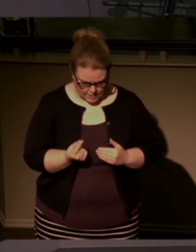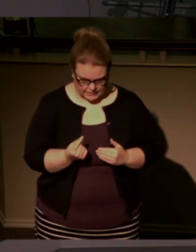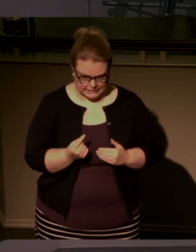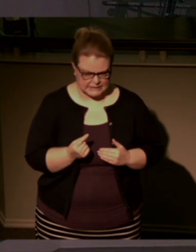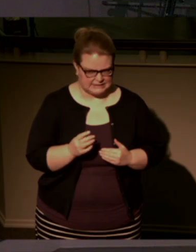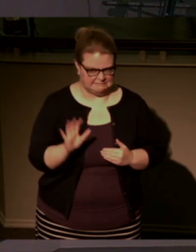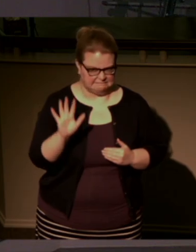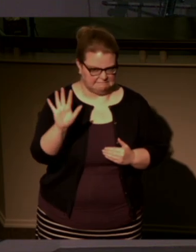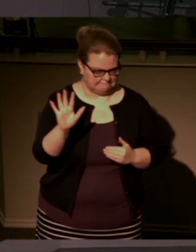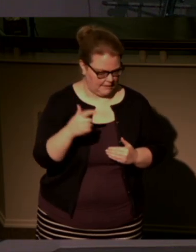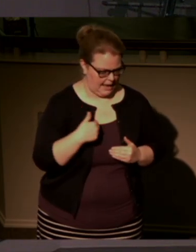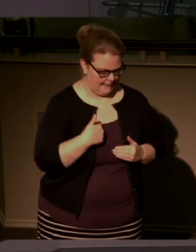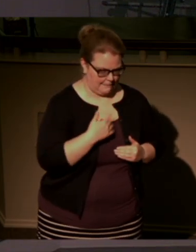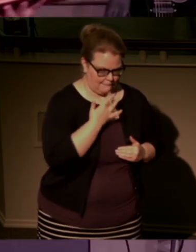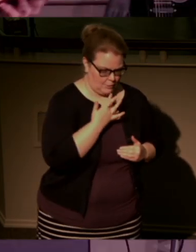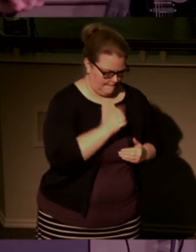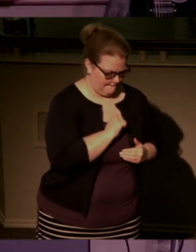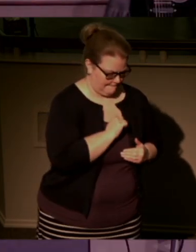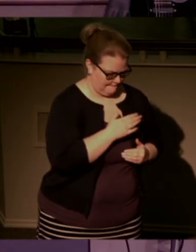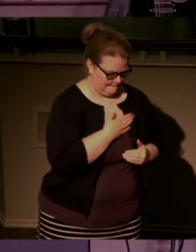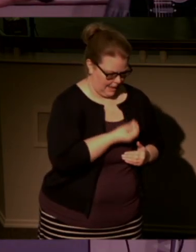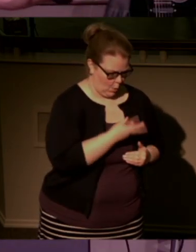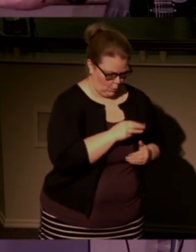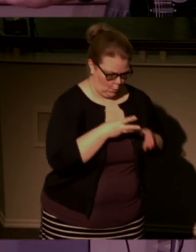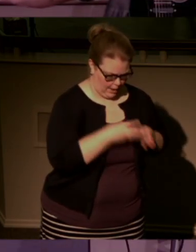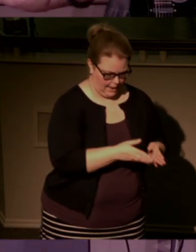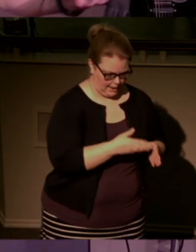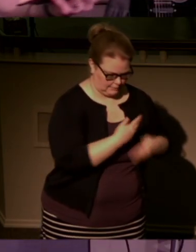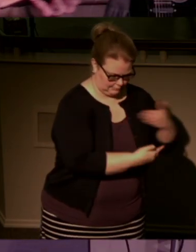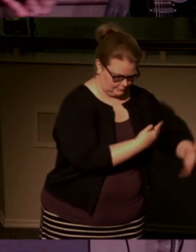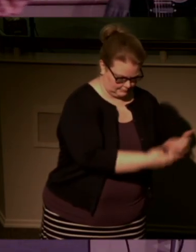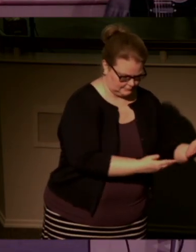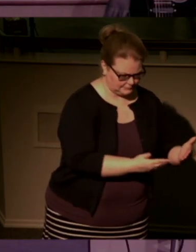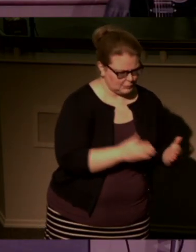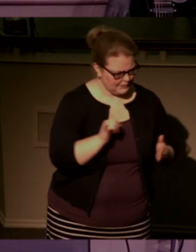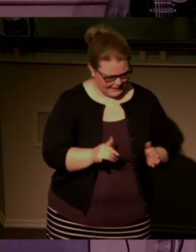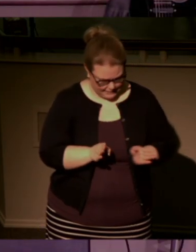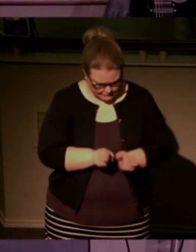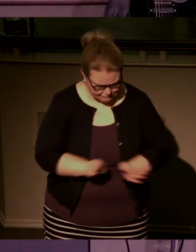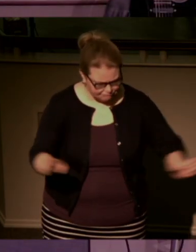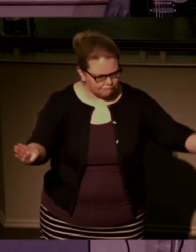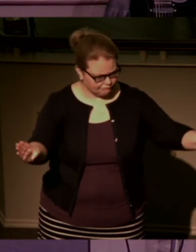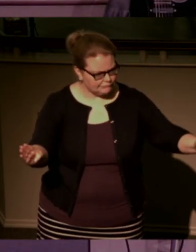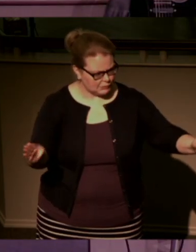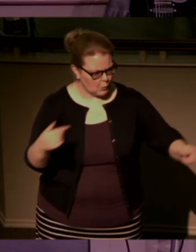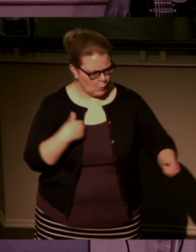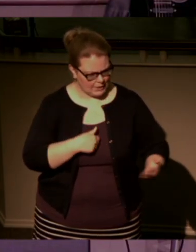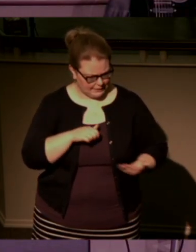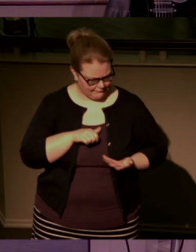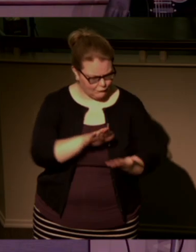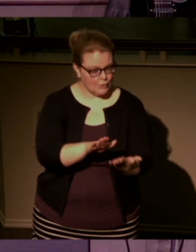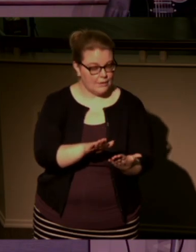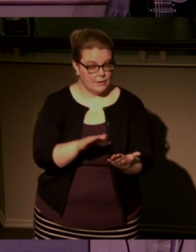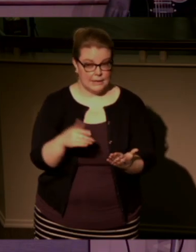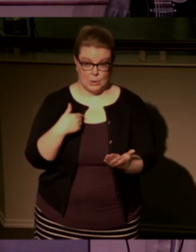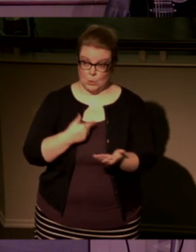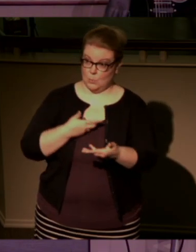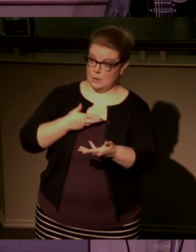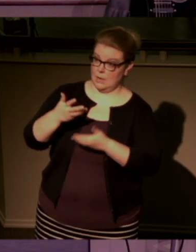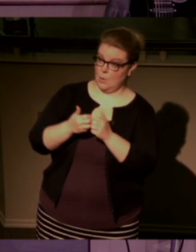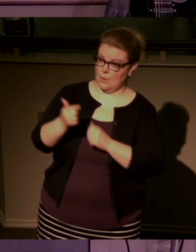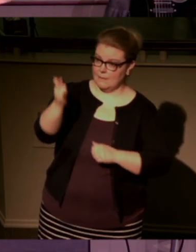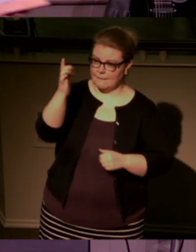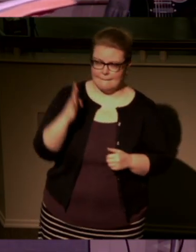moving forward on your own strength. So that's the path that we have before us. And when we encounter God, God is not someone